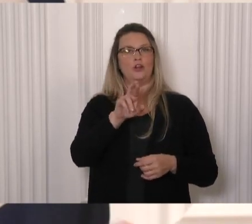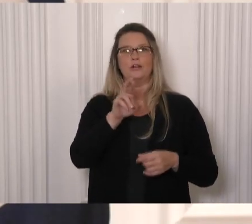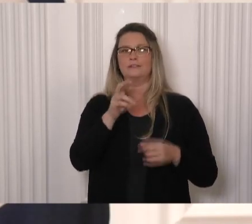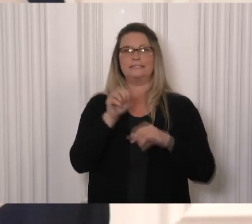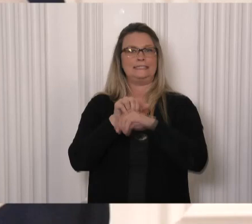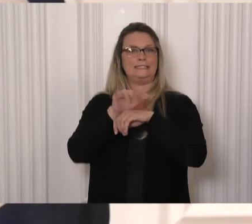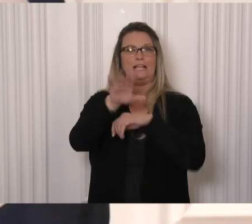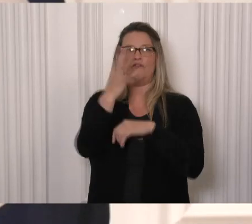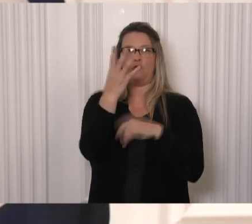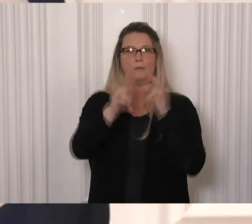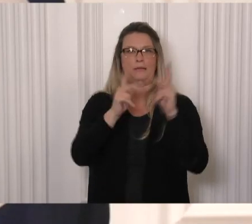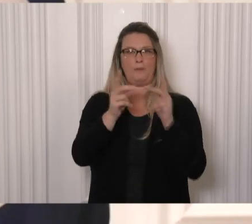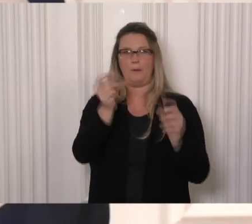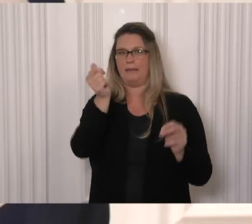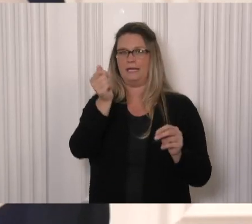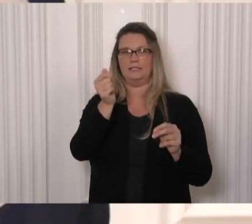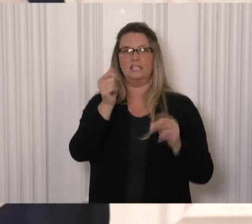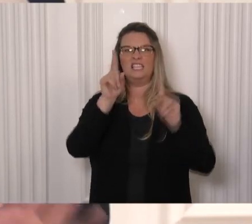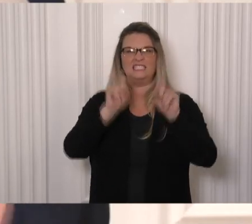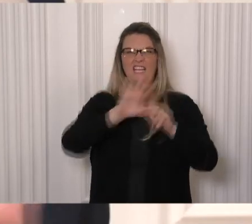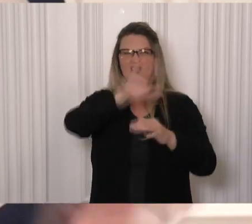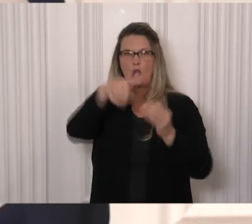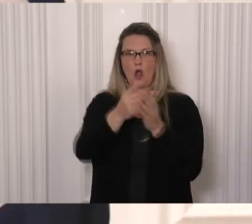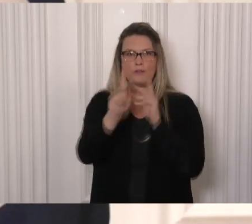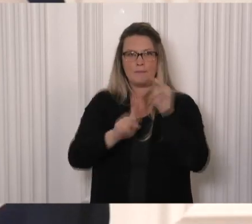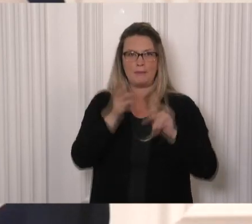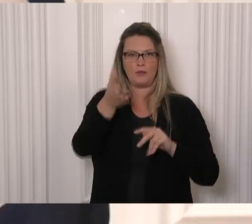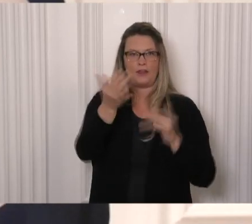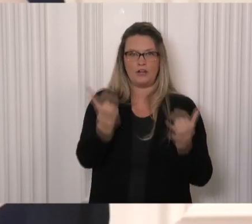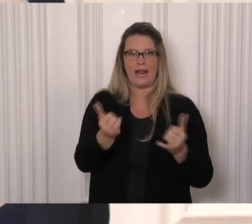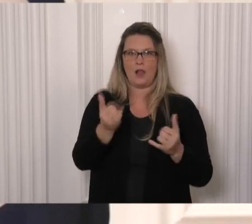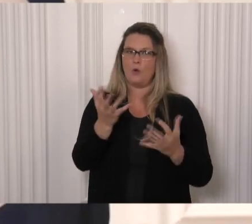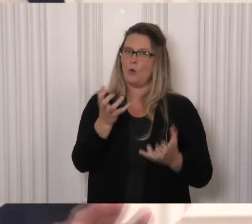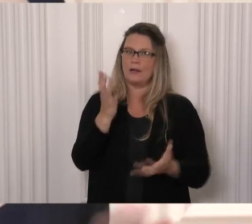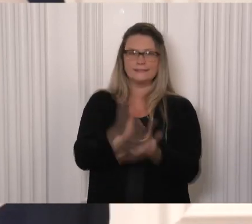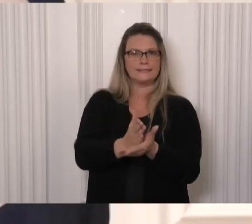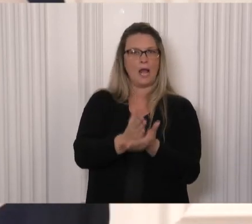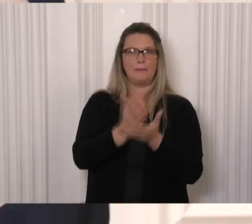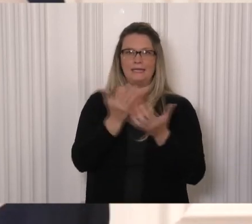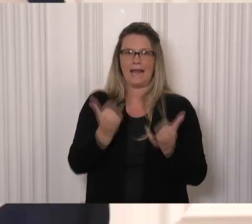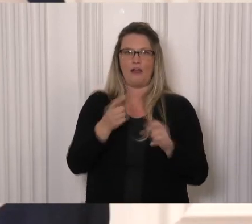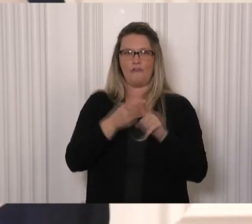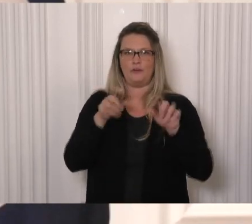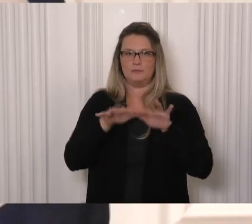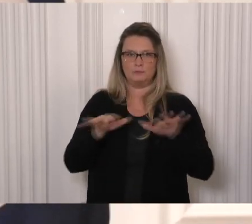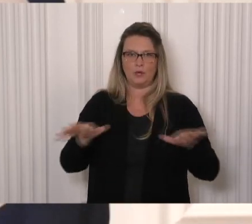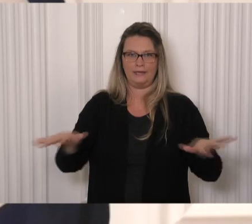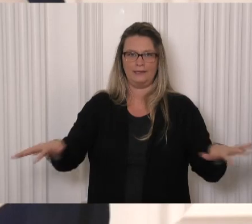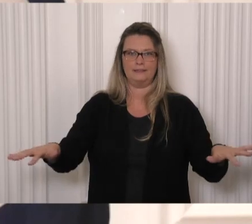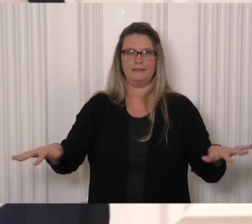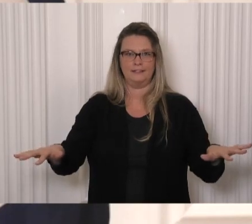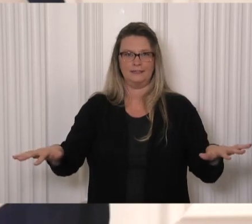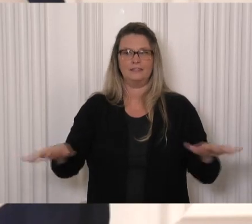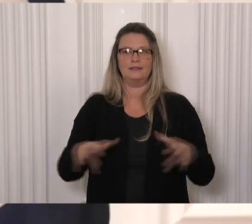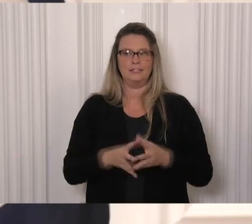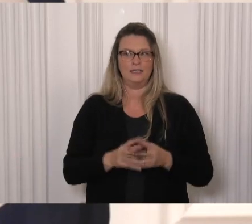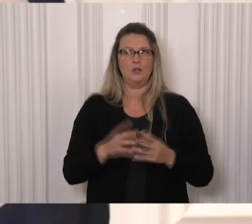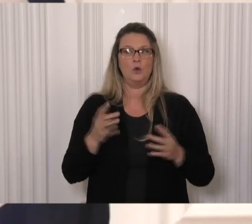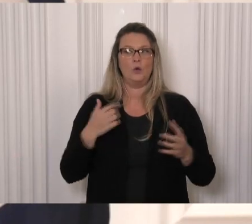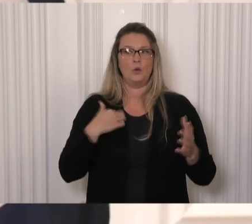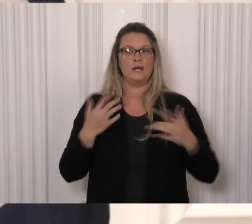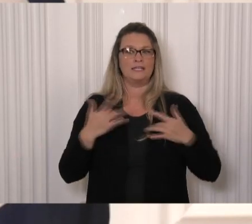test everybody there, to try to stop any potential disaster that we would have there. We're